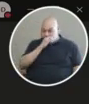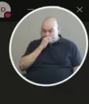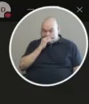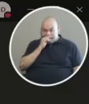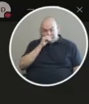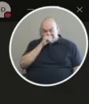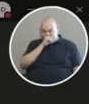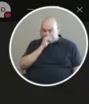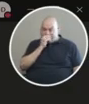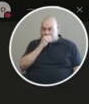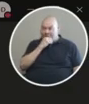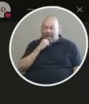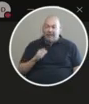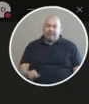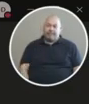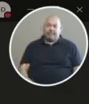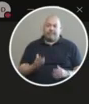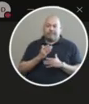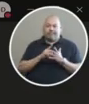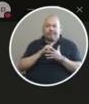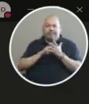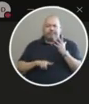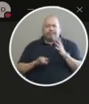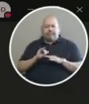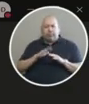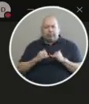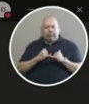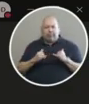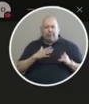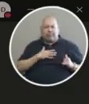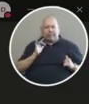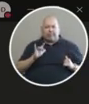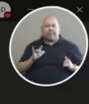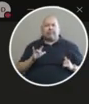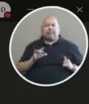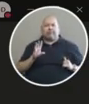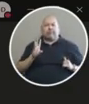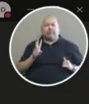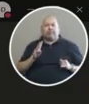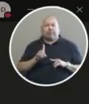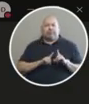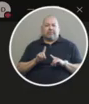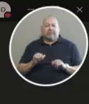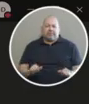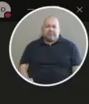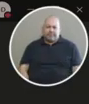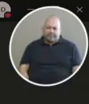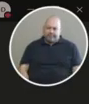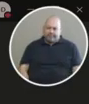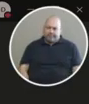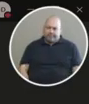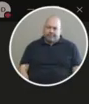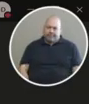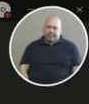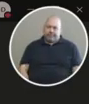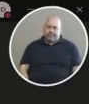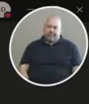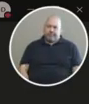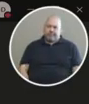Ms. Teresa Caballero. If any of you are on the line, please press *6 to unmute your phone and you may begin